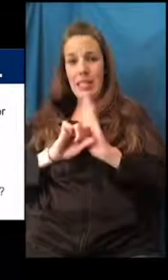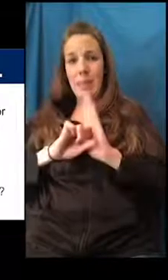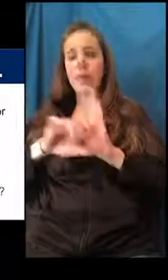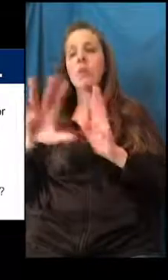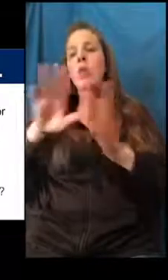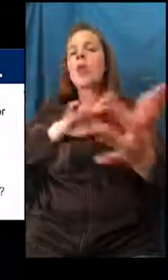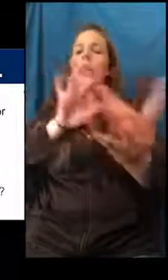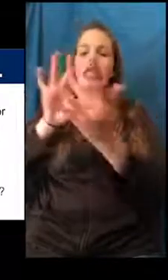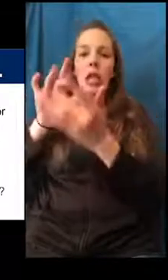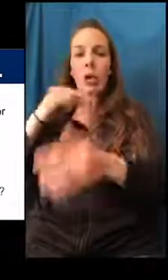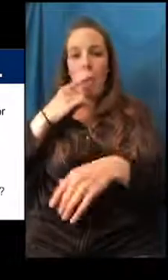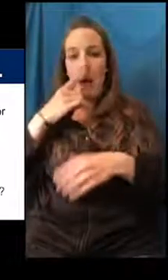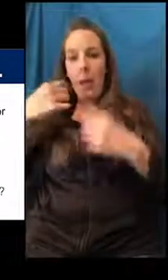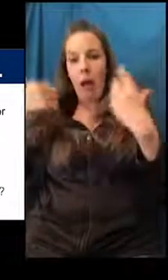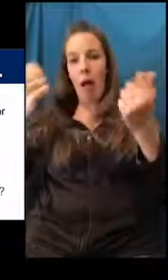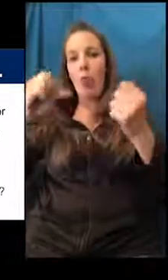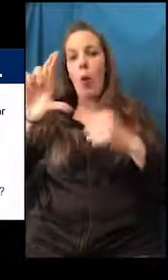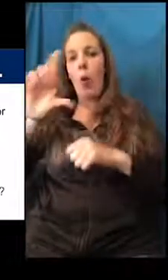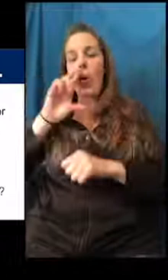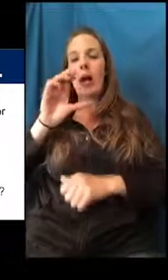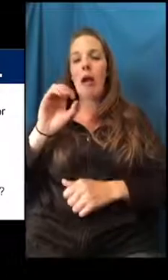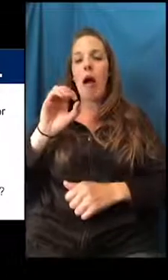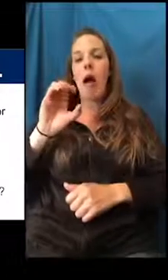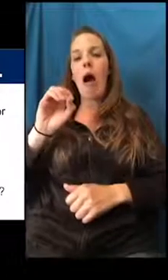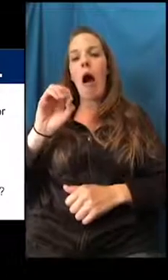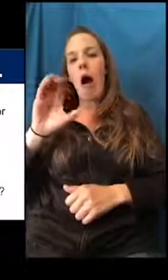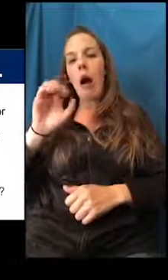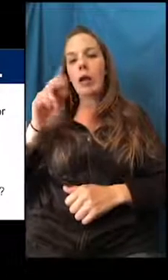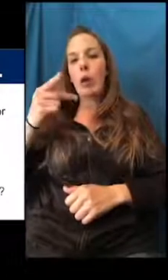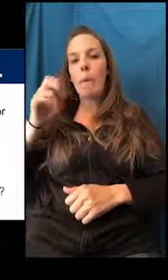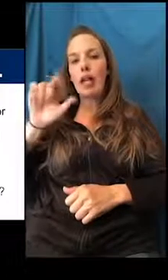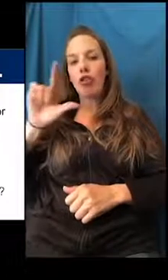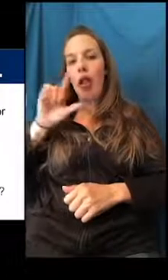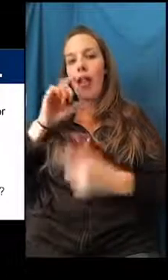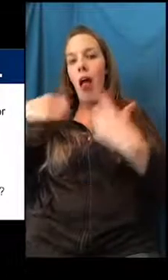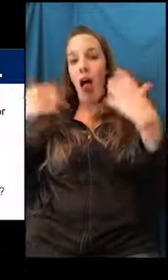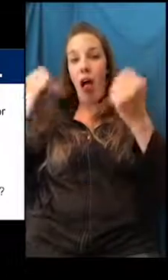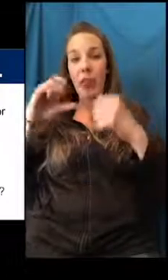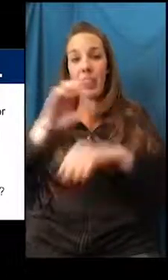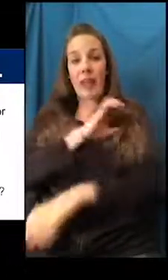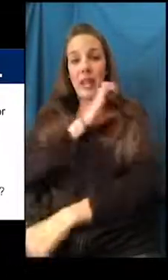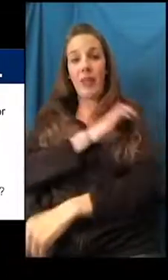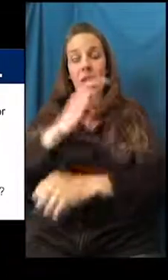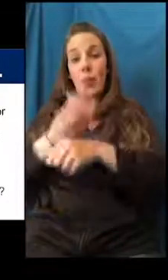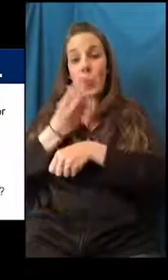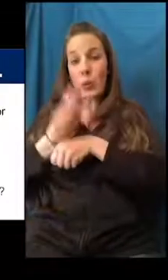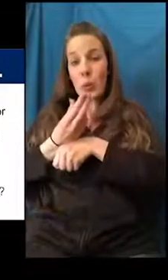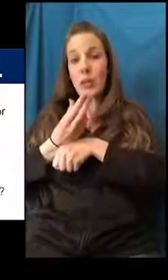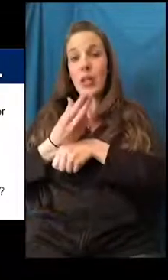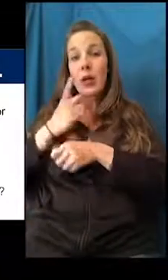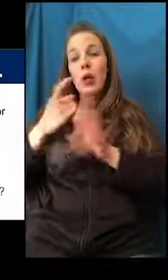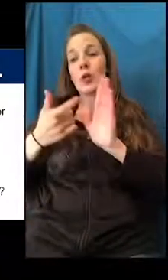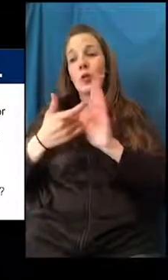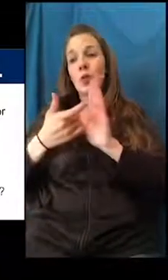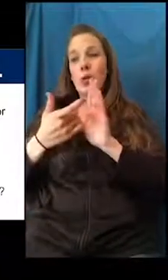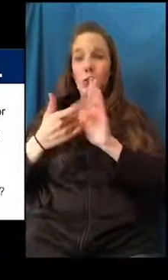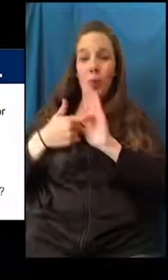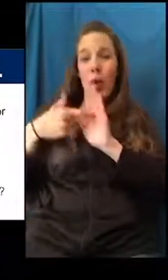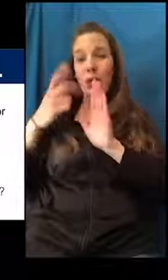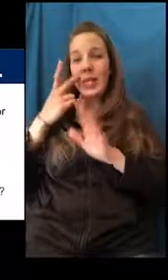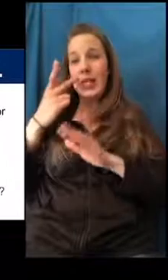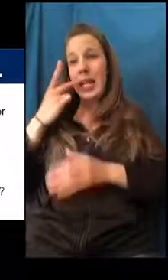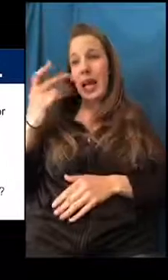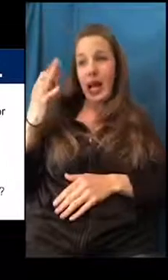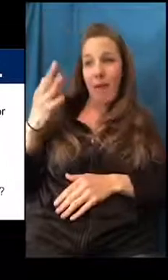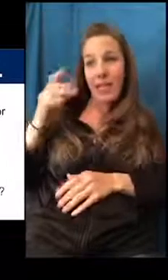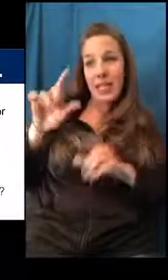to your occupational health clinic that you utilize to inquire if testing may be indicated because of an increase